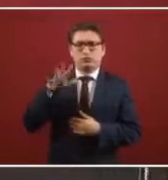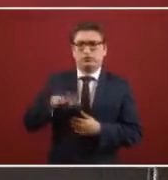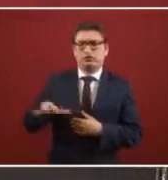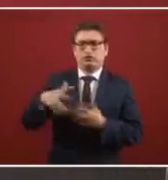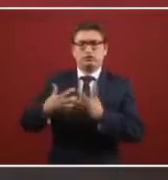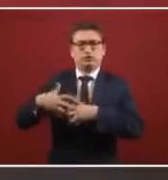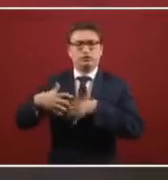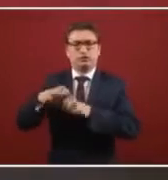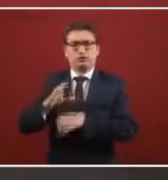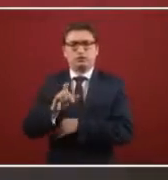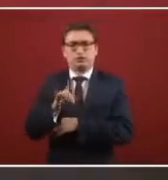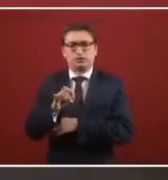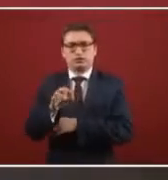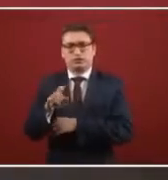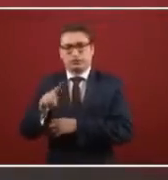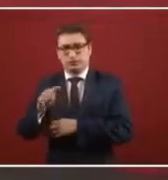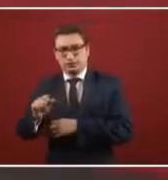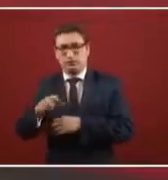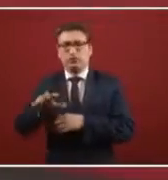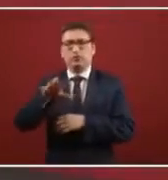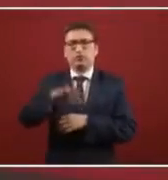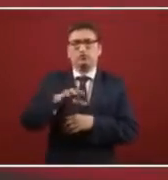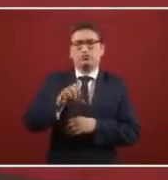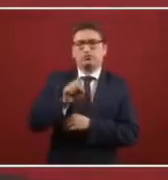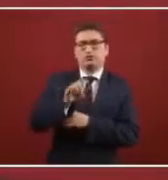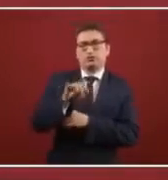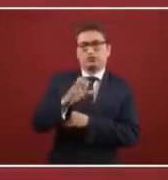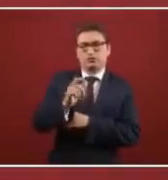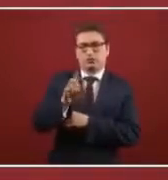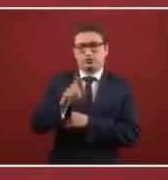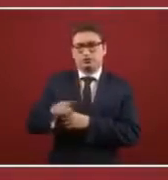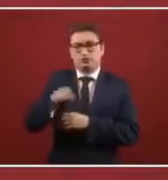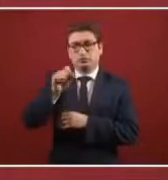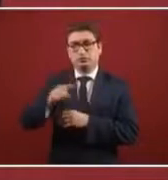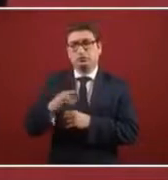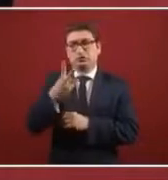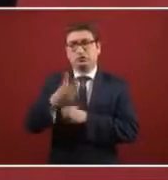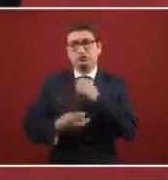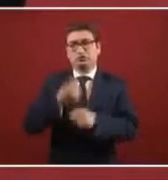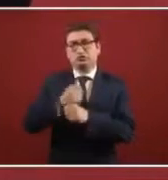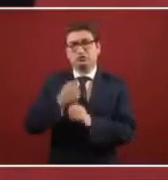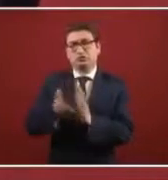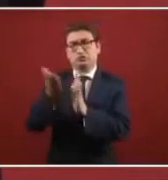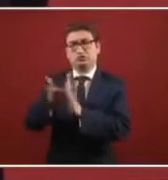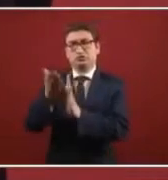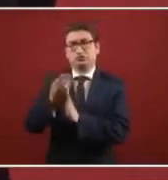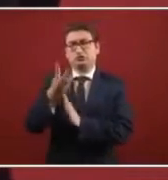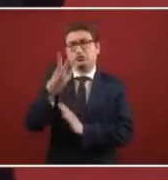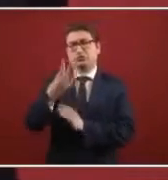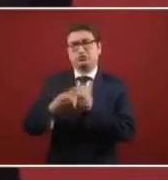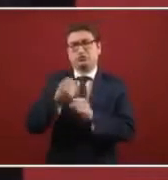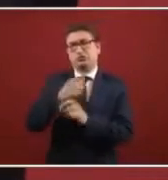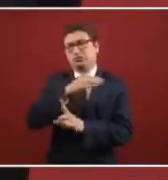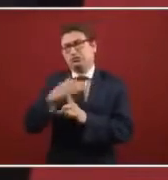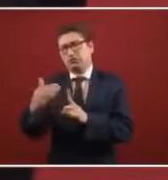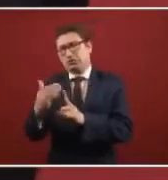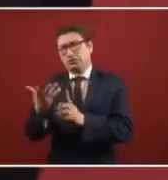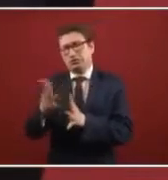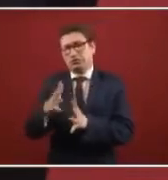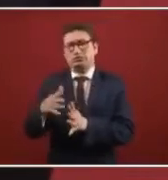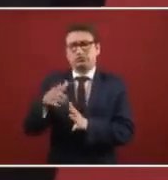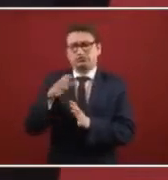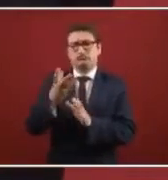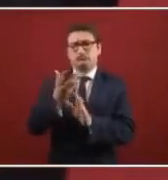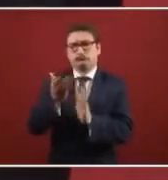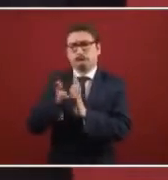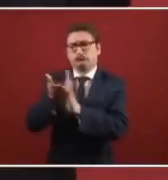la refinería de Salina Cruz, se hicieron en 3 años, se So the construyeron en 3 other años, refineries, 3 años y Salina medio. Cruz and the other one were made